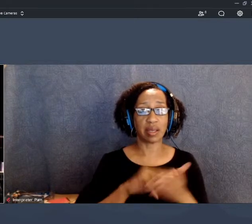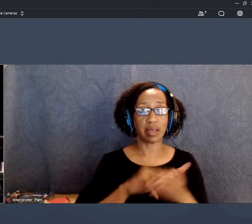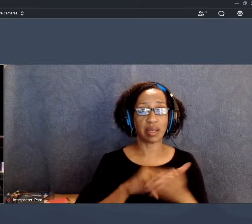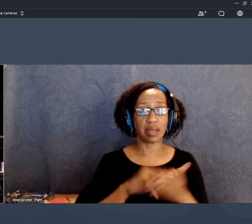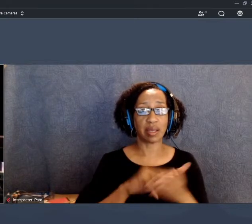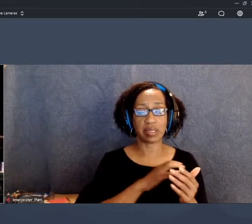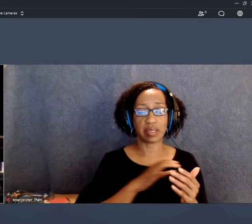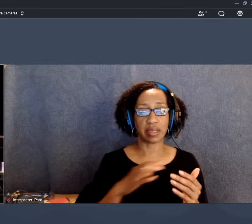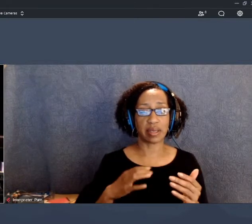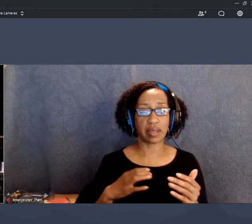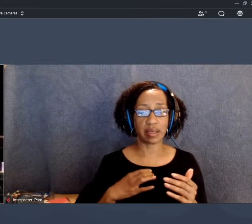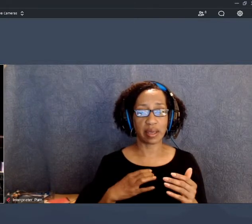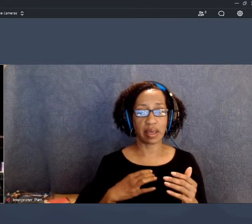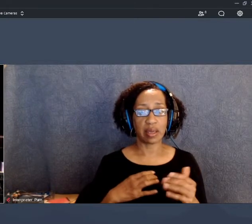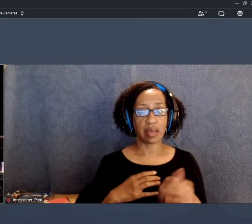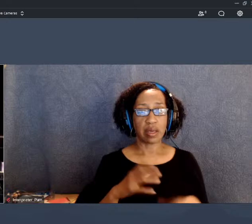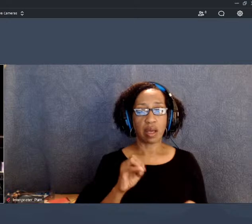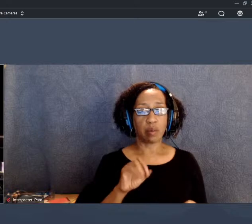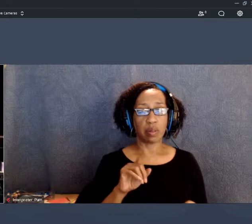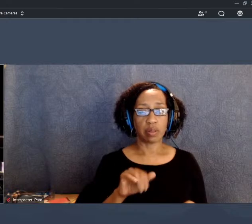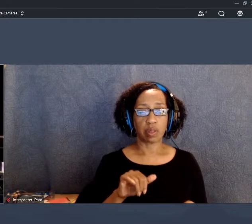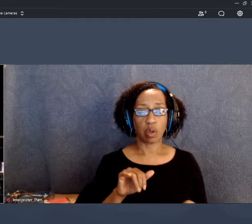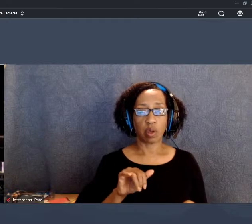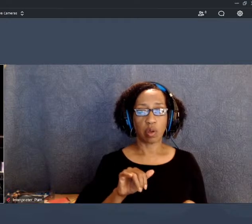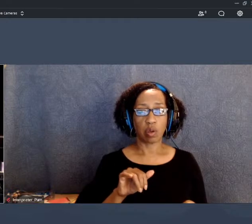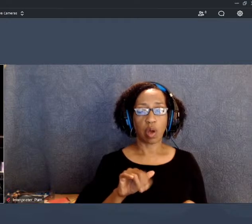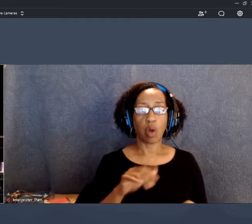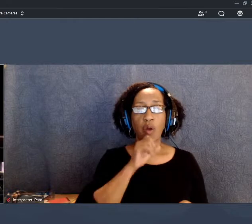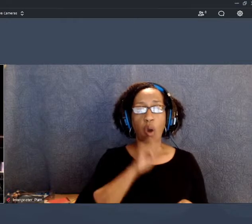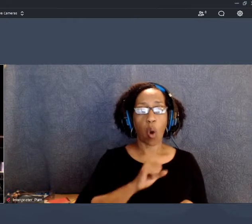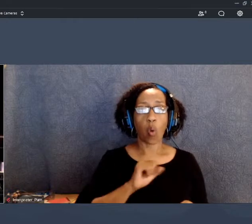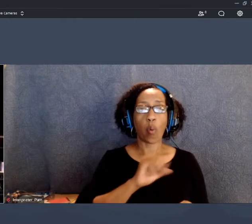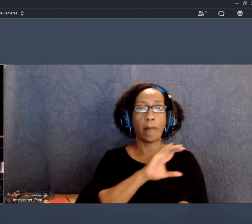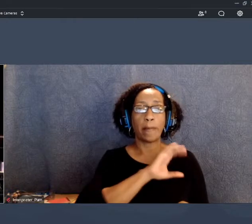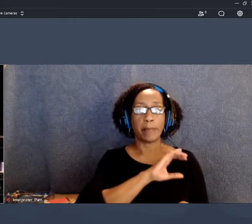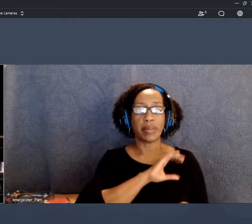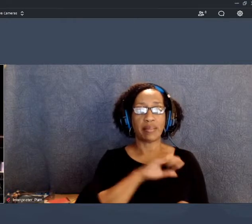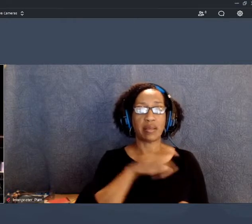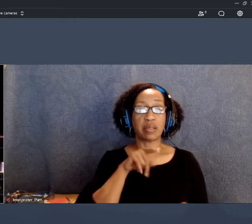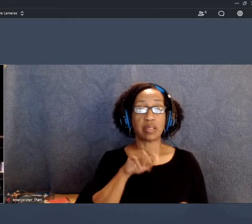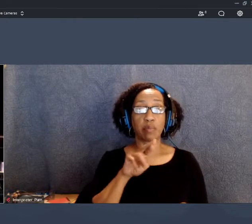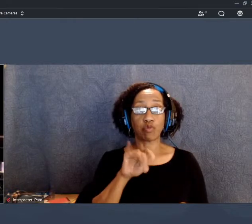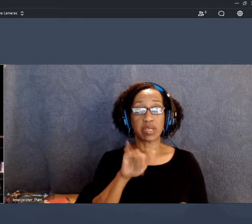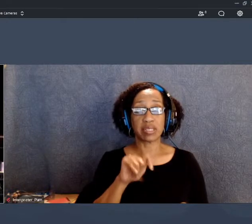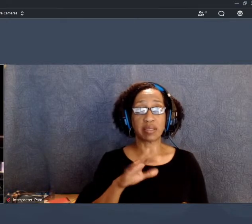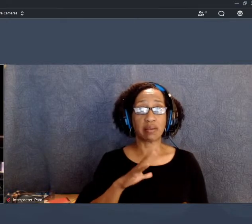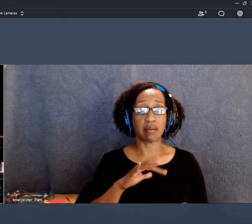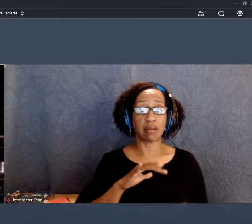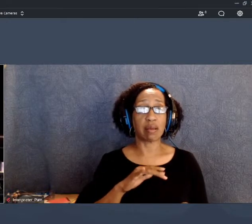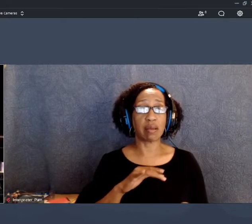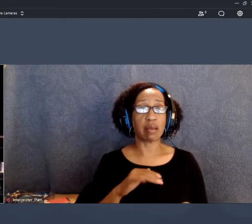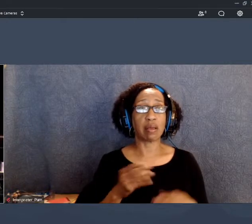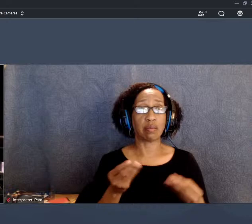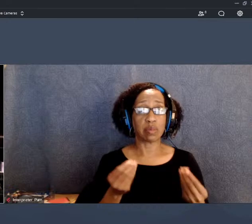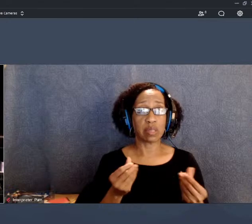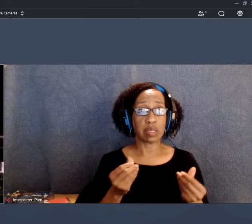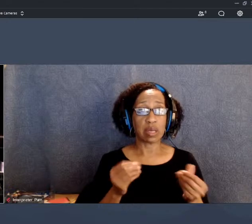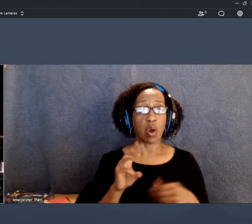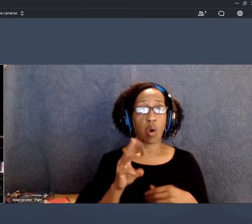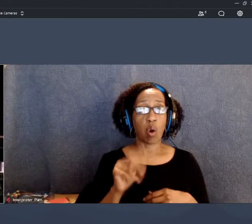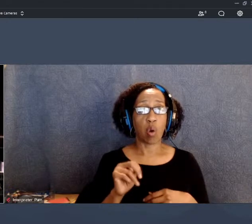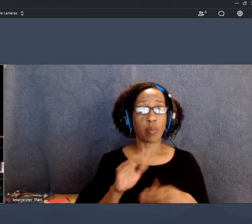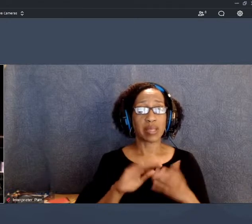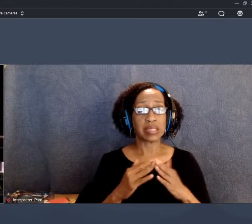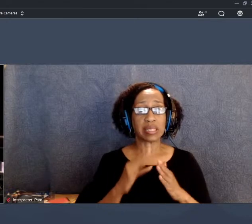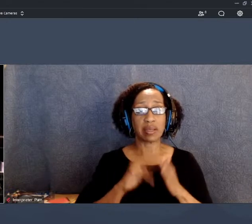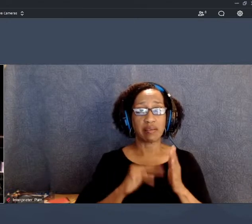old police precinct property at 1925 Union is a prime piece of real estate owned by the city of Memphis. The